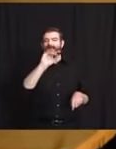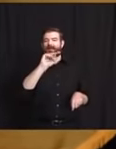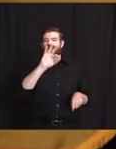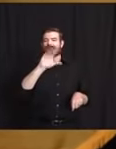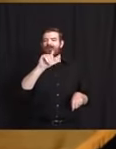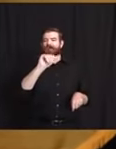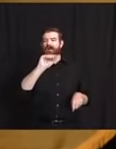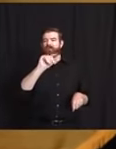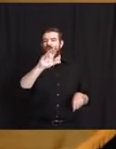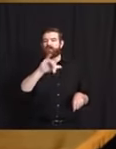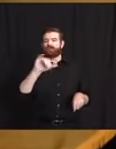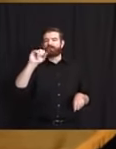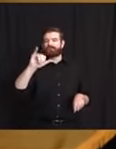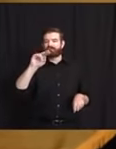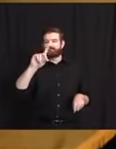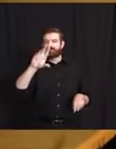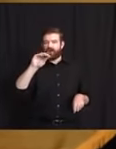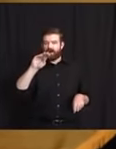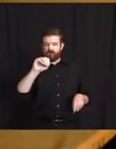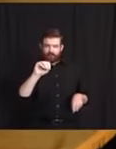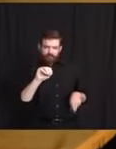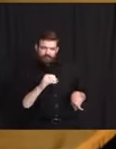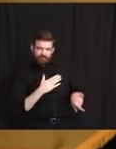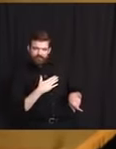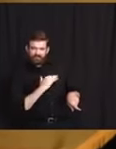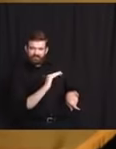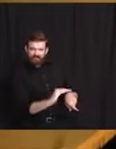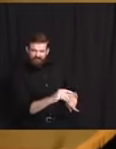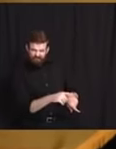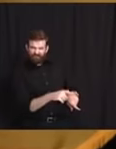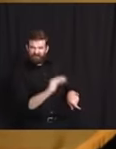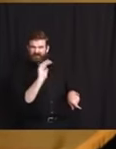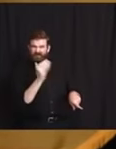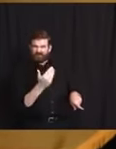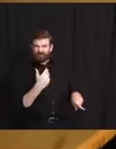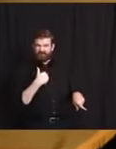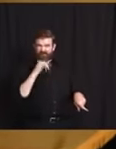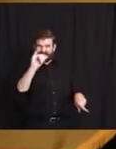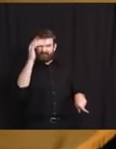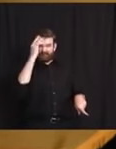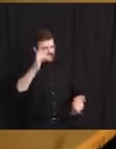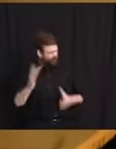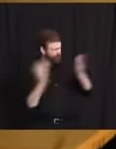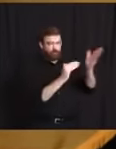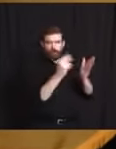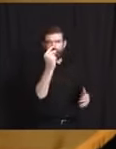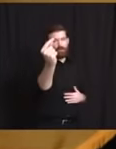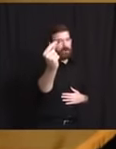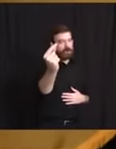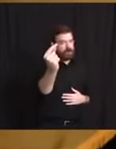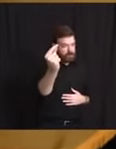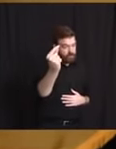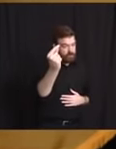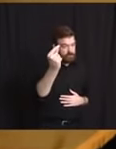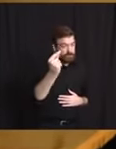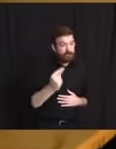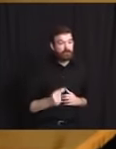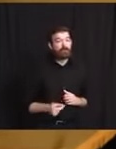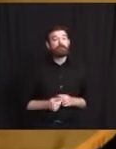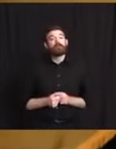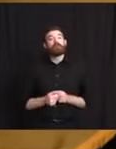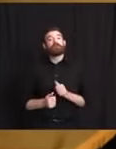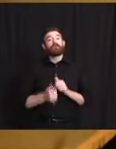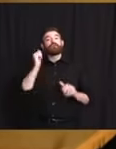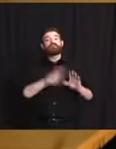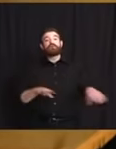they suspect their child may have this rare illness. Most children with this syndrome have tested positive for